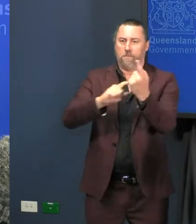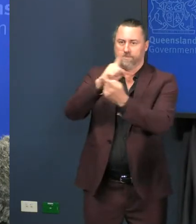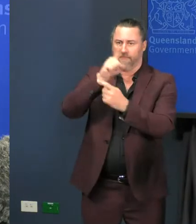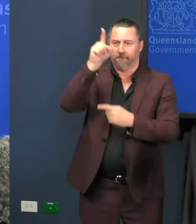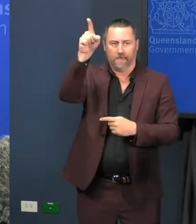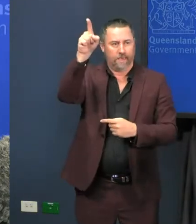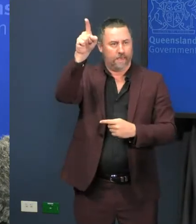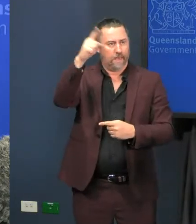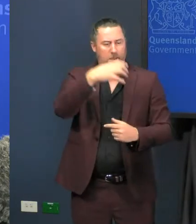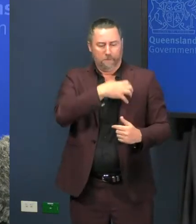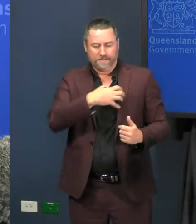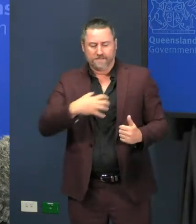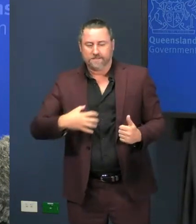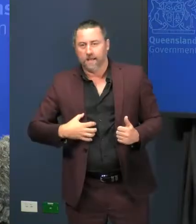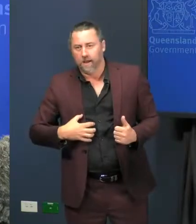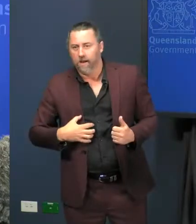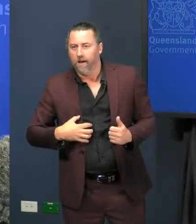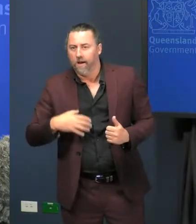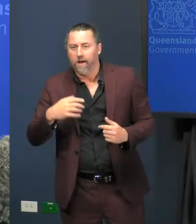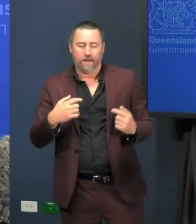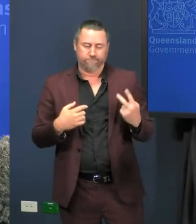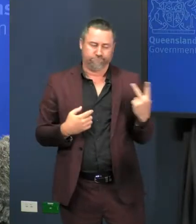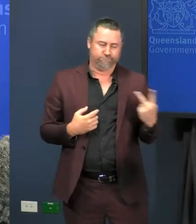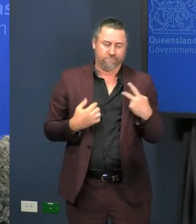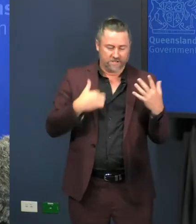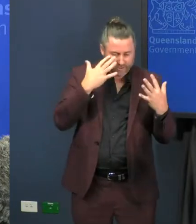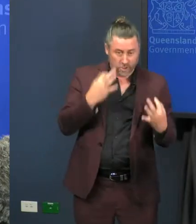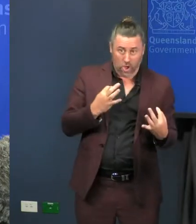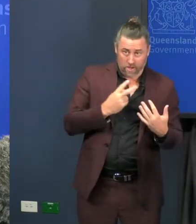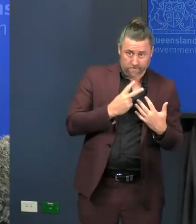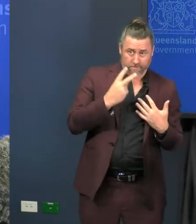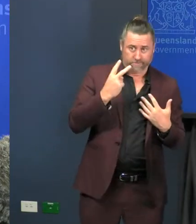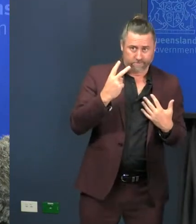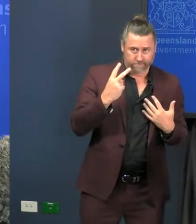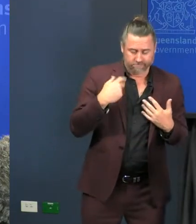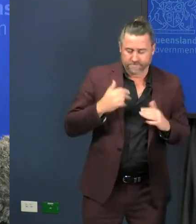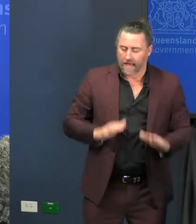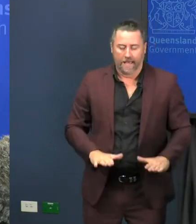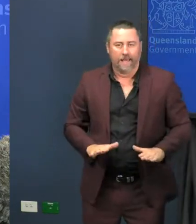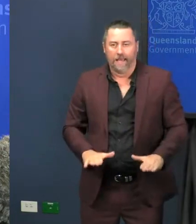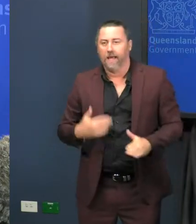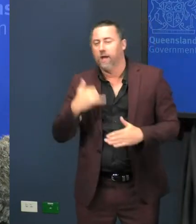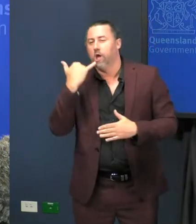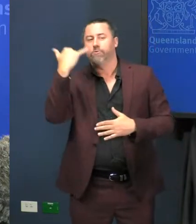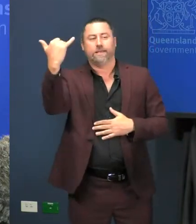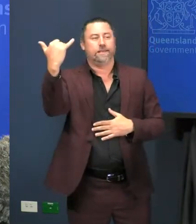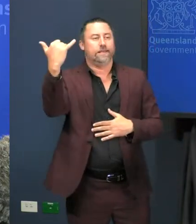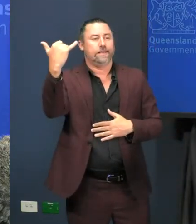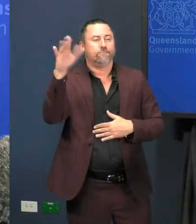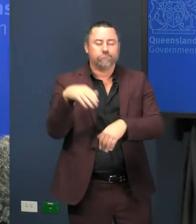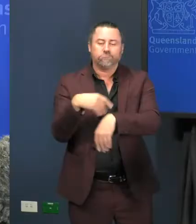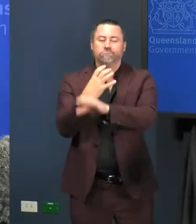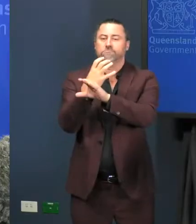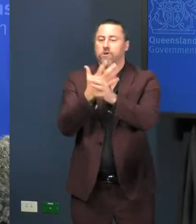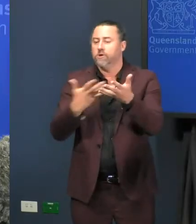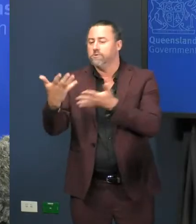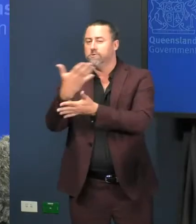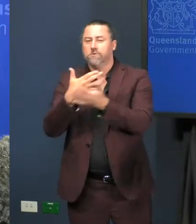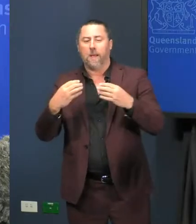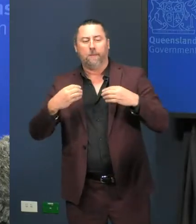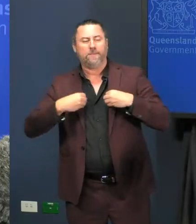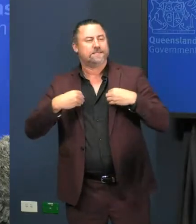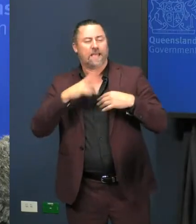the ministers can dial in. Shane and I were both due to head up. We thought it was appropriate that we stayed here and lead this